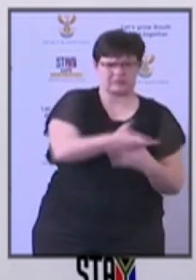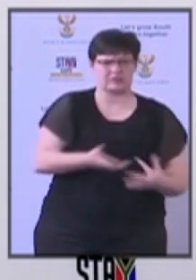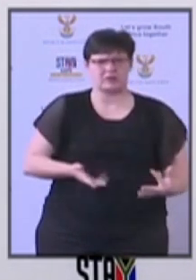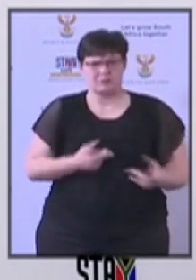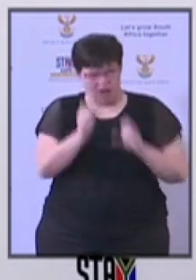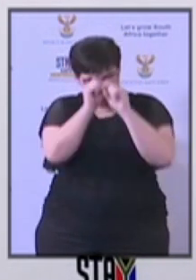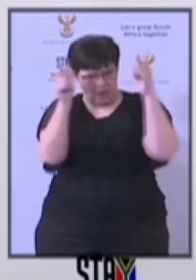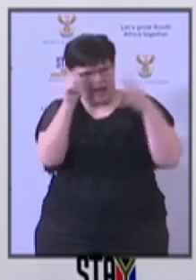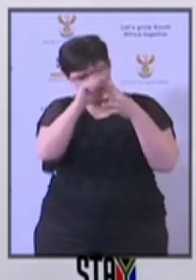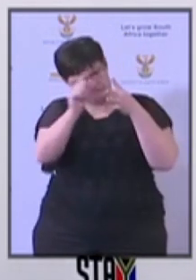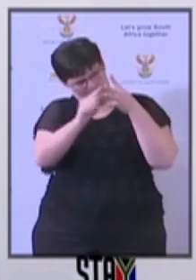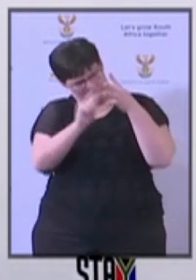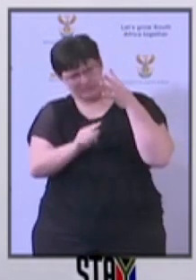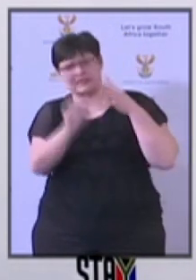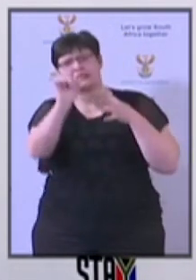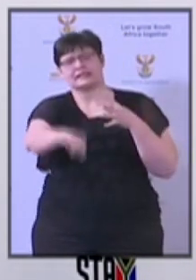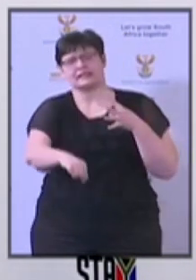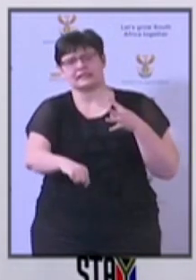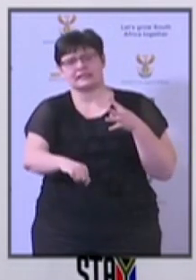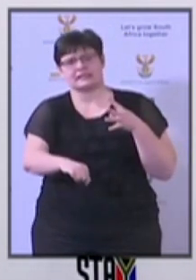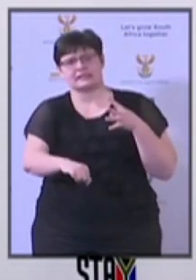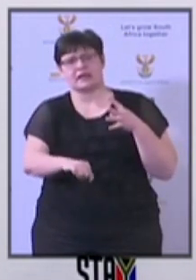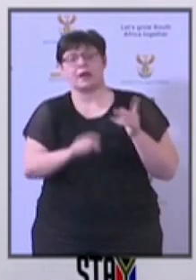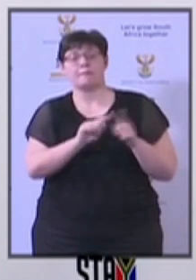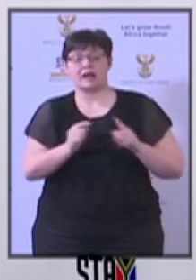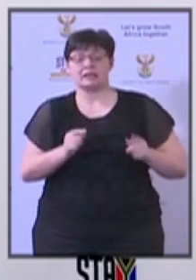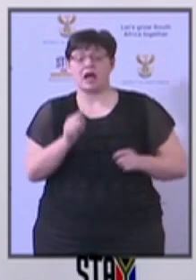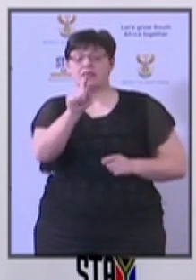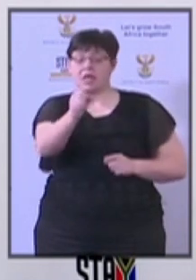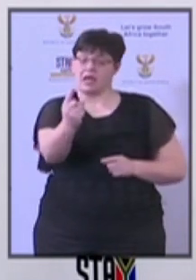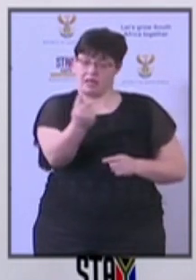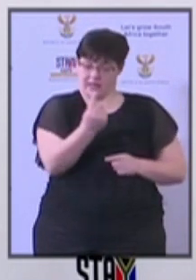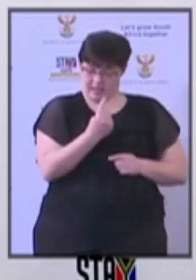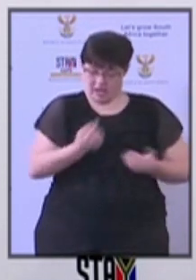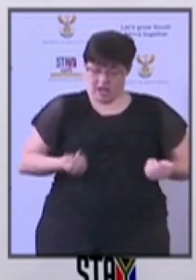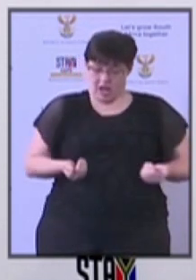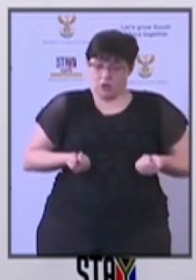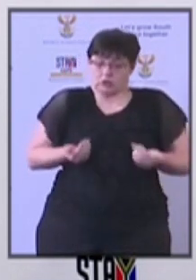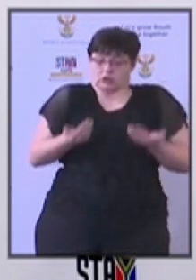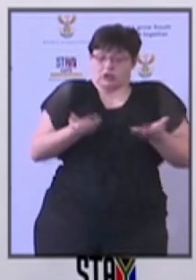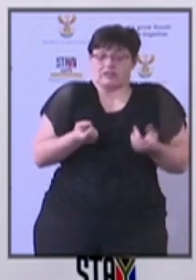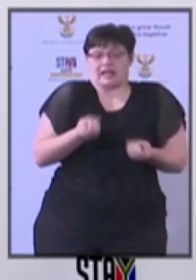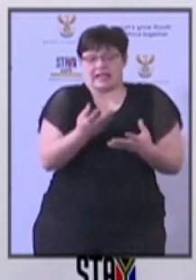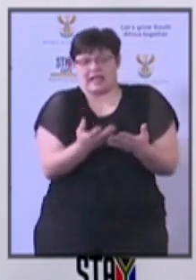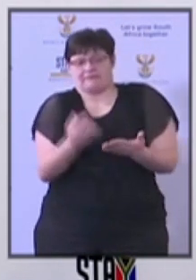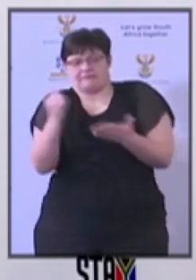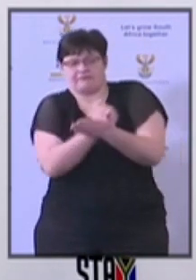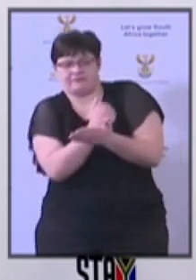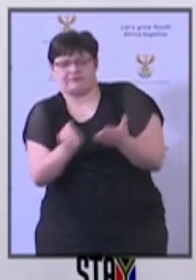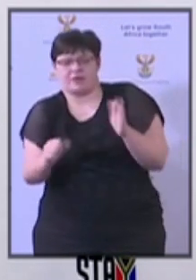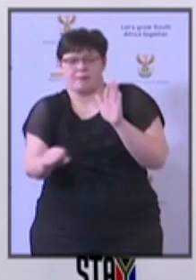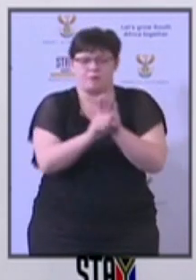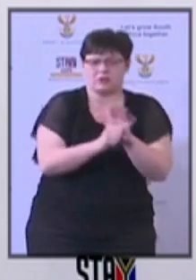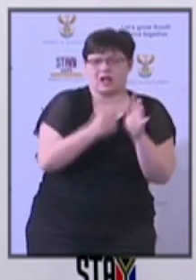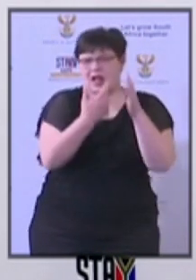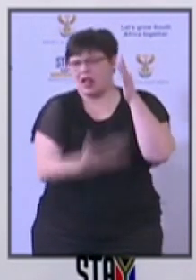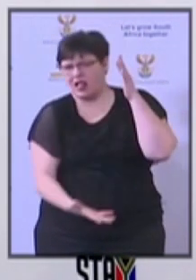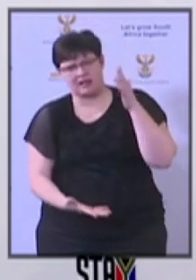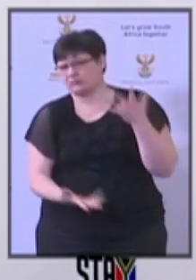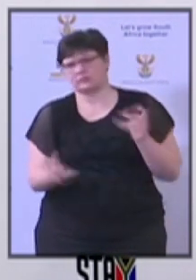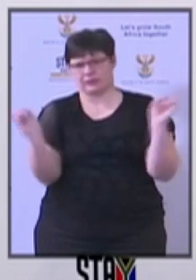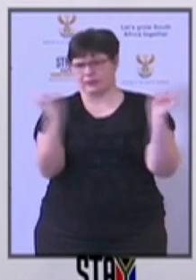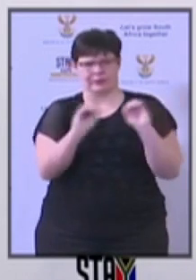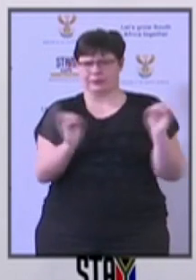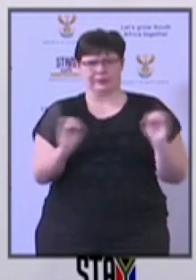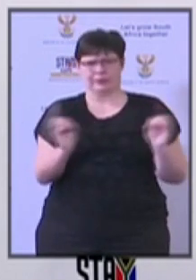aware of all those, but as to servicing them officially in our offices, immigration offices, that means